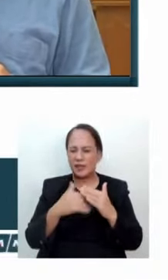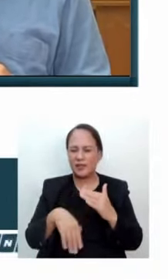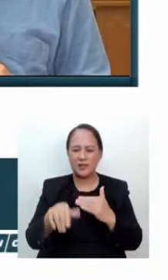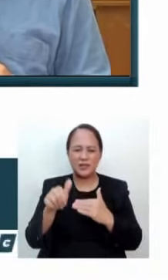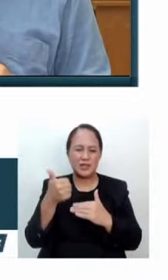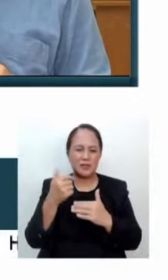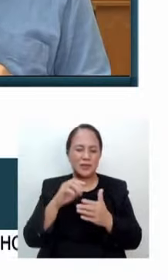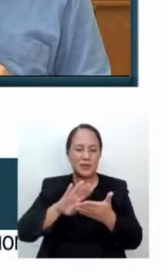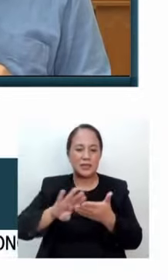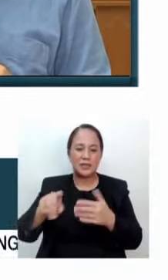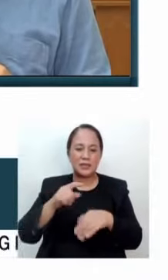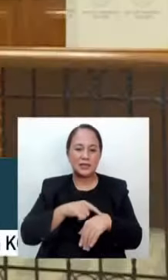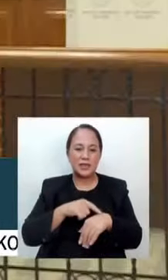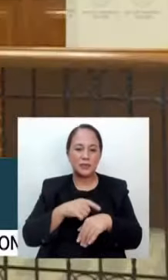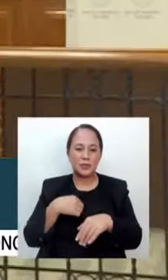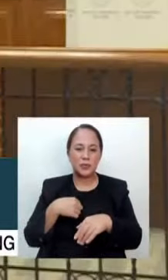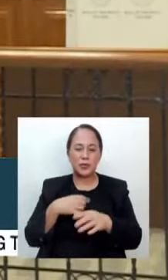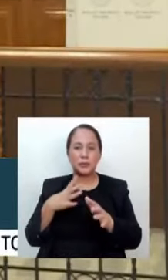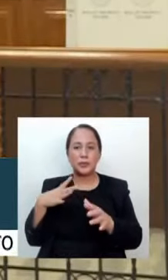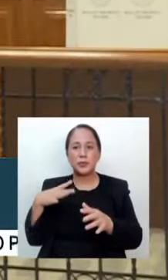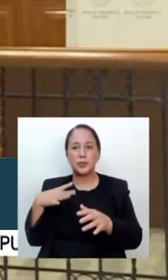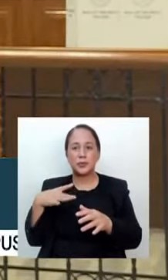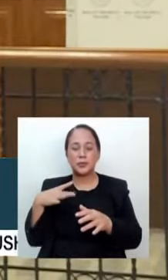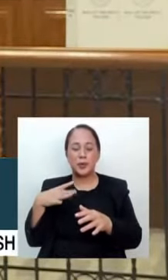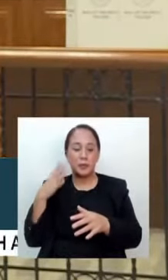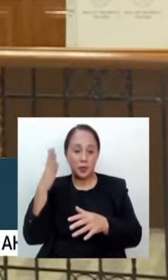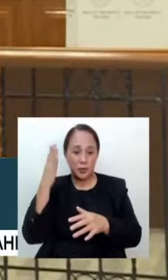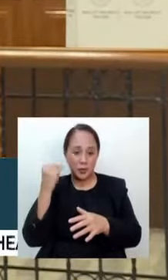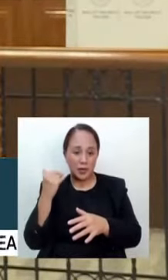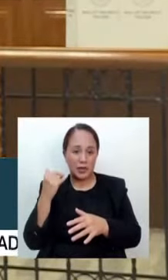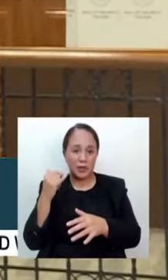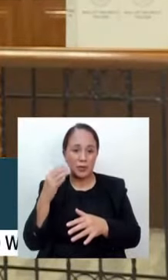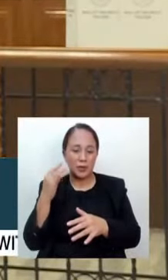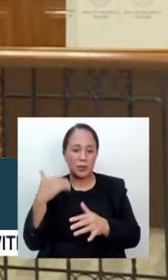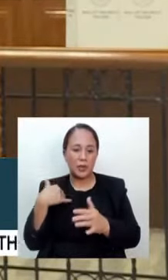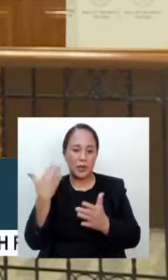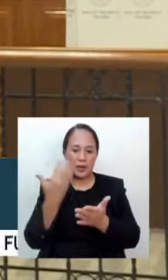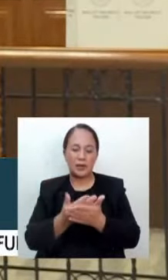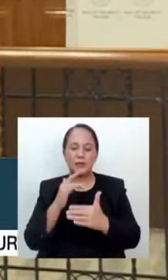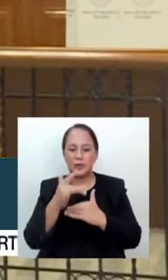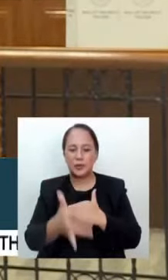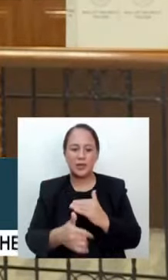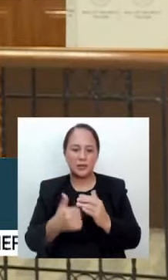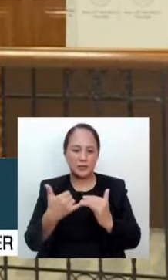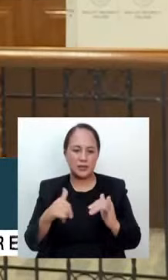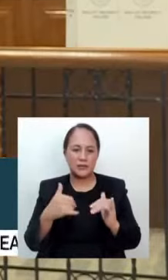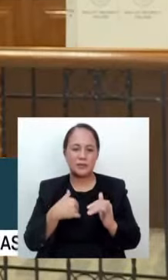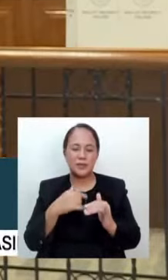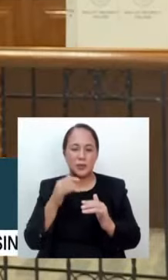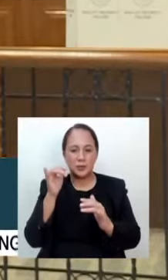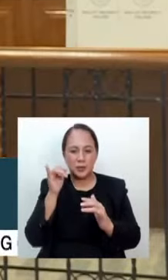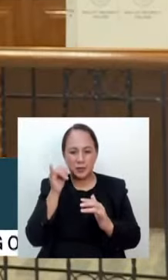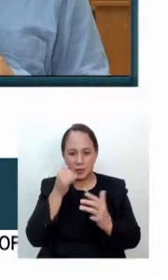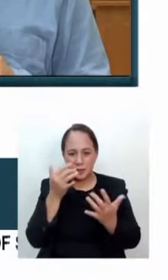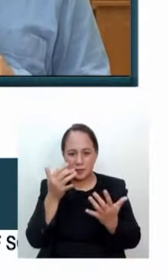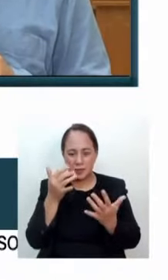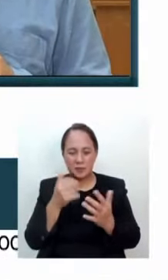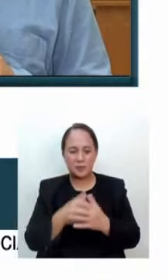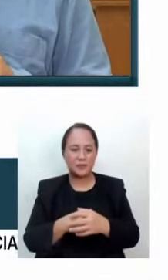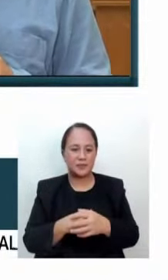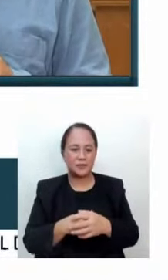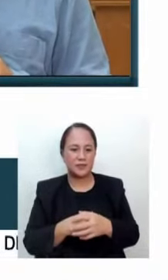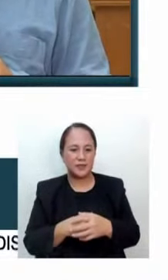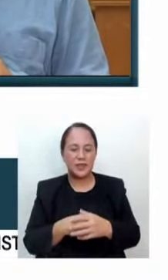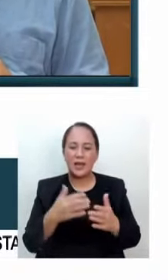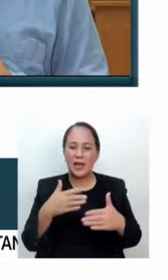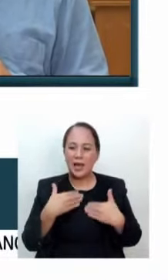excluding the time that we were queuing up outside because, we arrived early as we were also covering. Mm-hmm. All right. Glad to